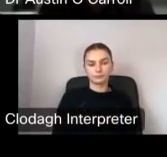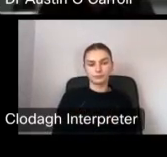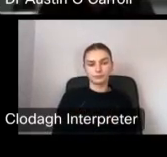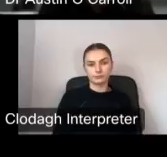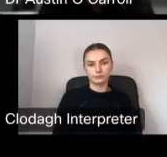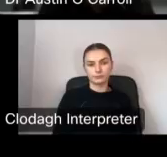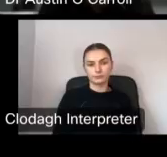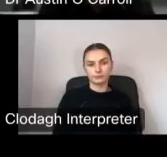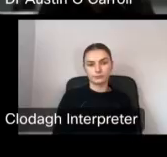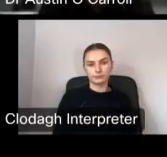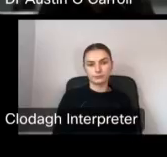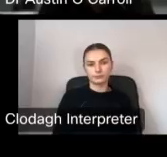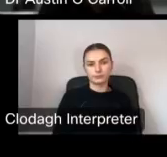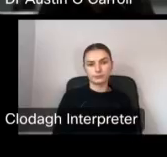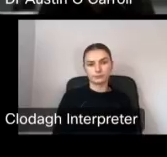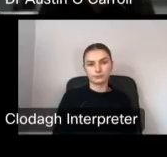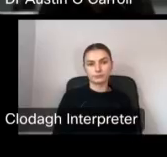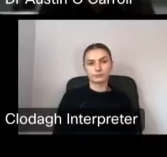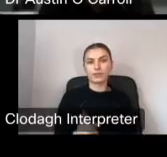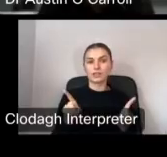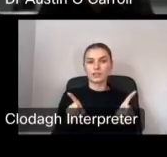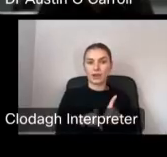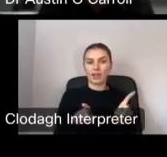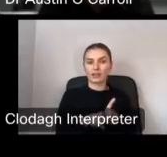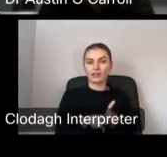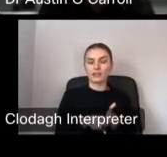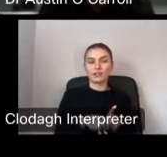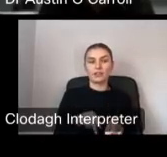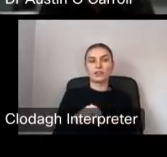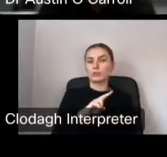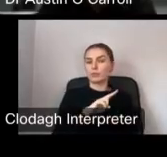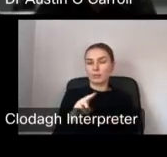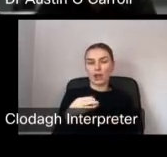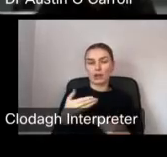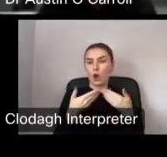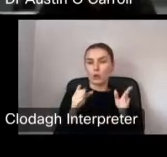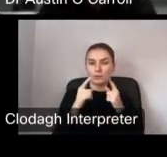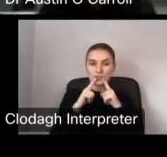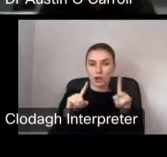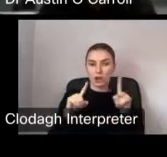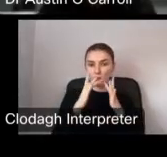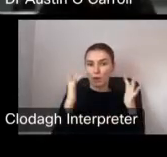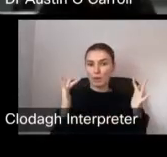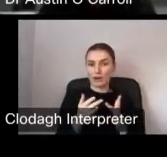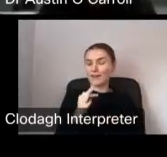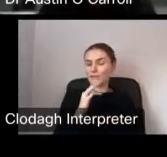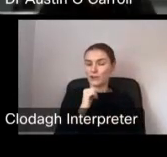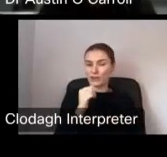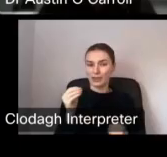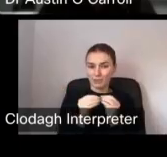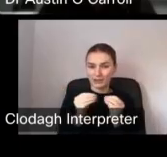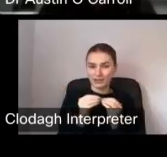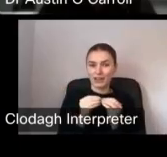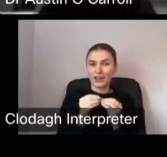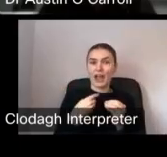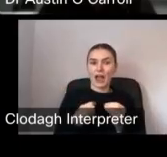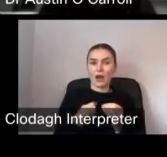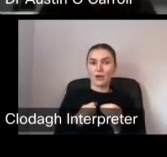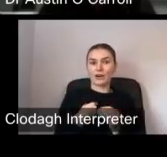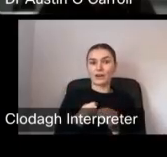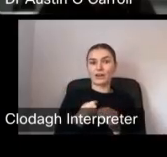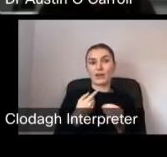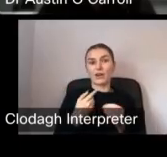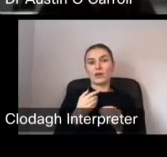As ever, you wouldn't be on an open disclosure webinar if we didn't mention our mandatory open disclosure